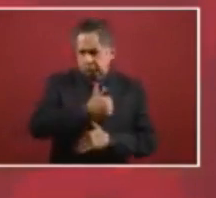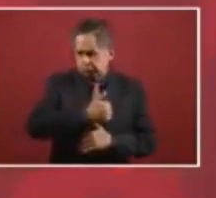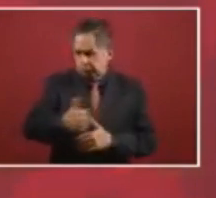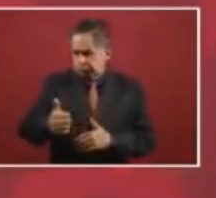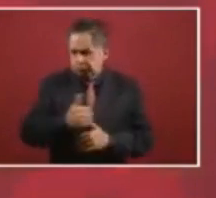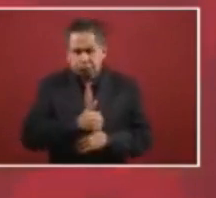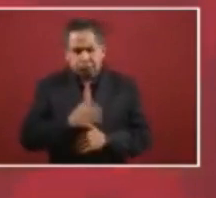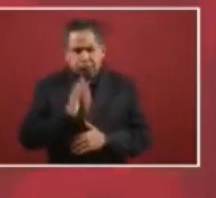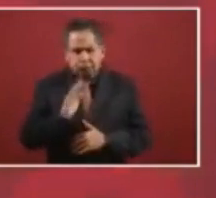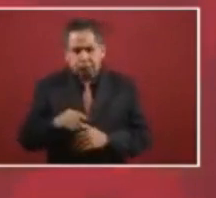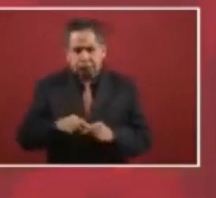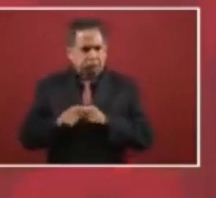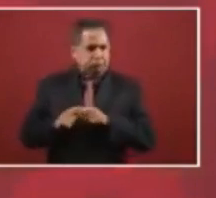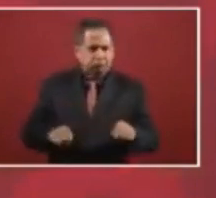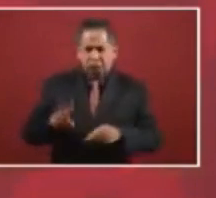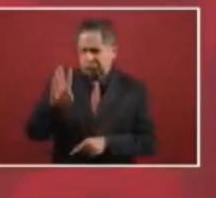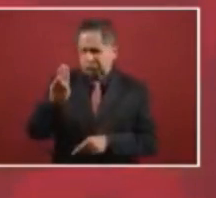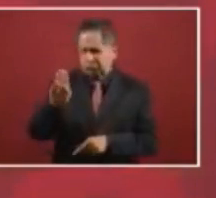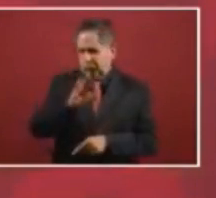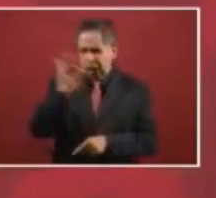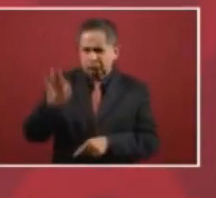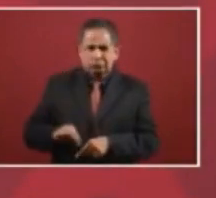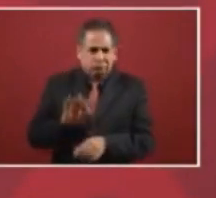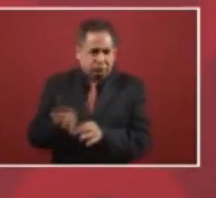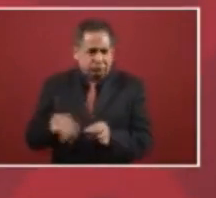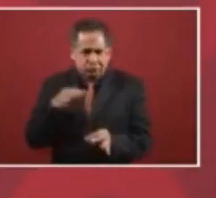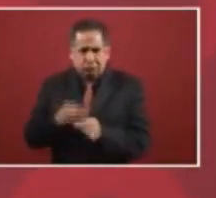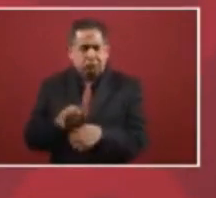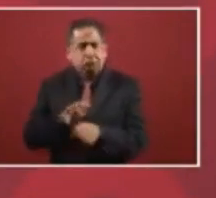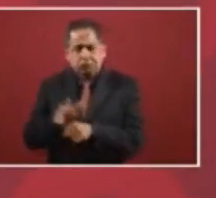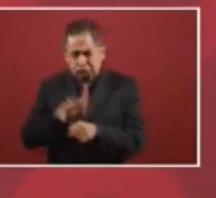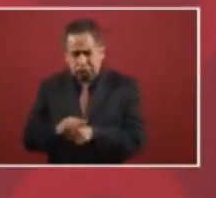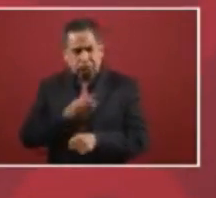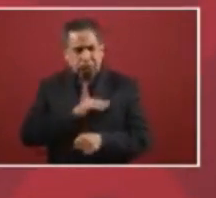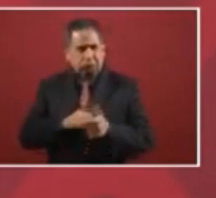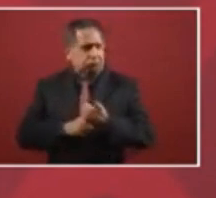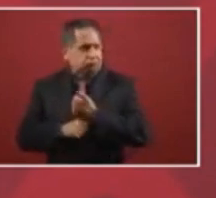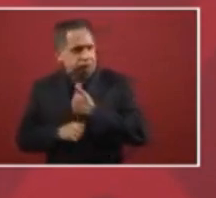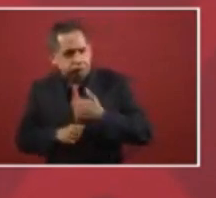already travel for more than 90% of the